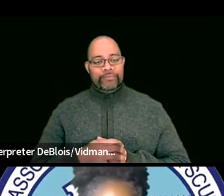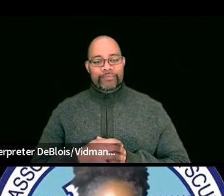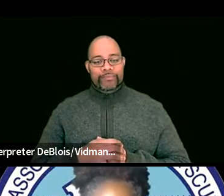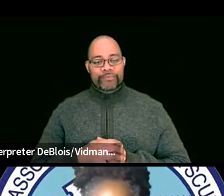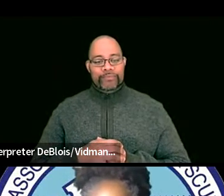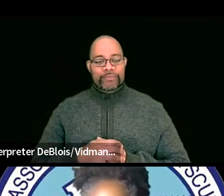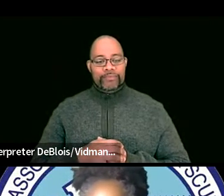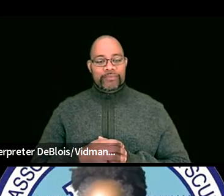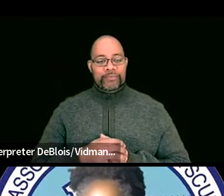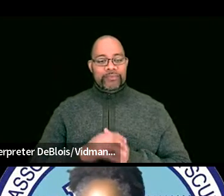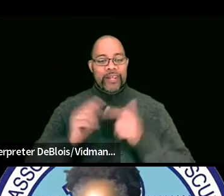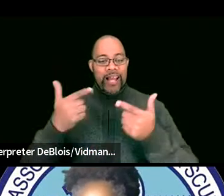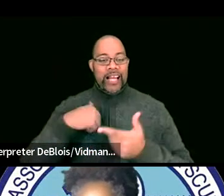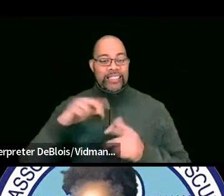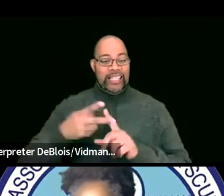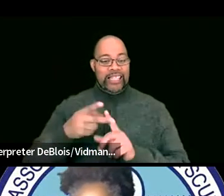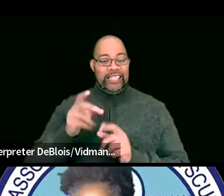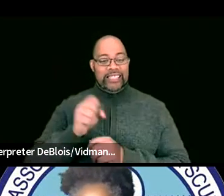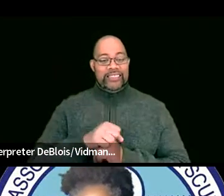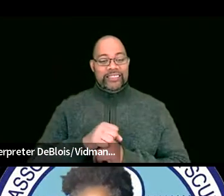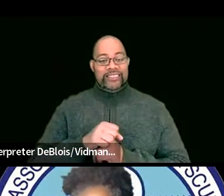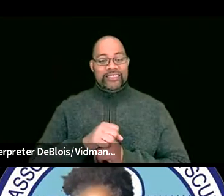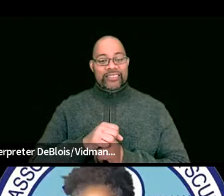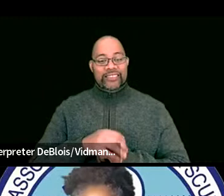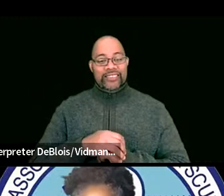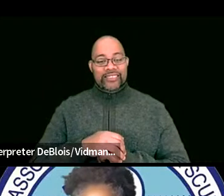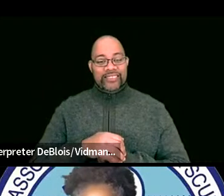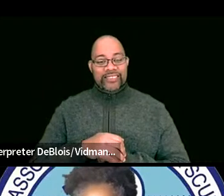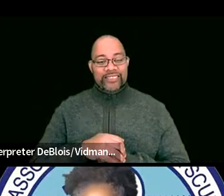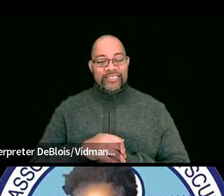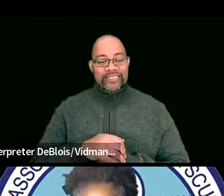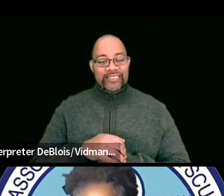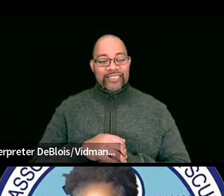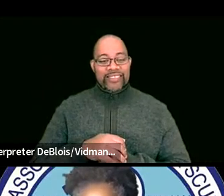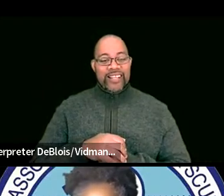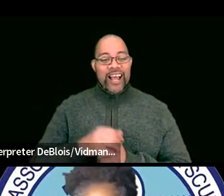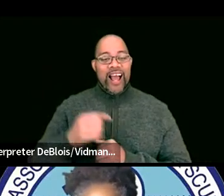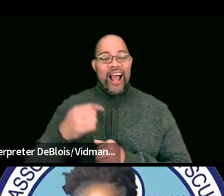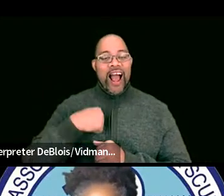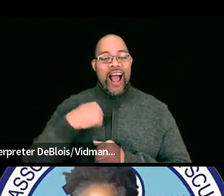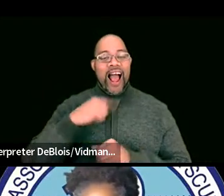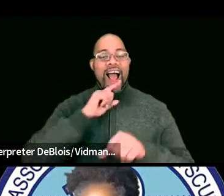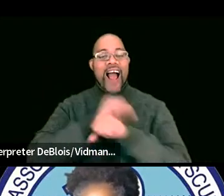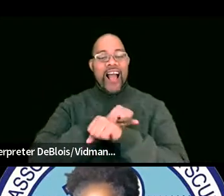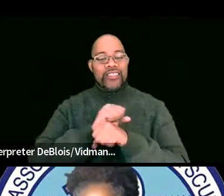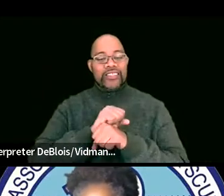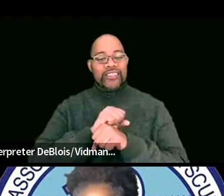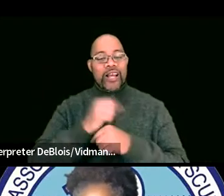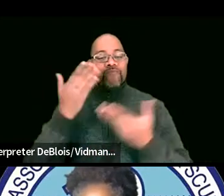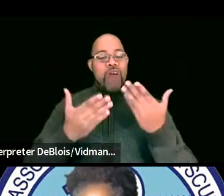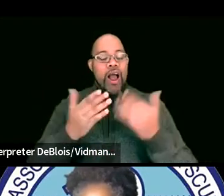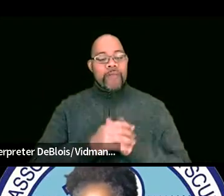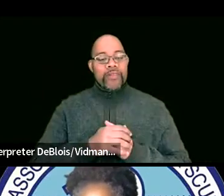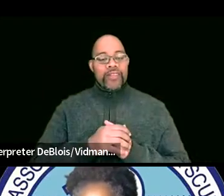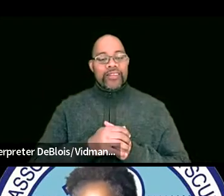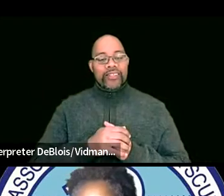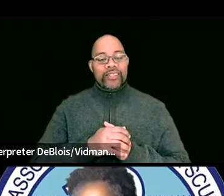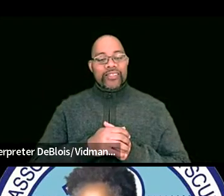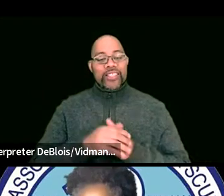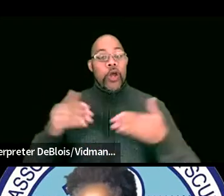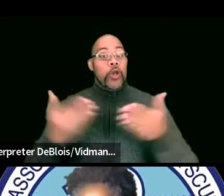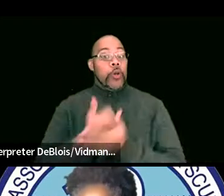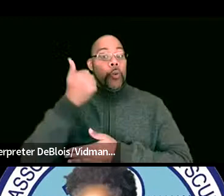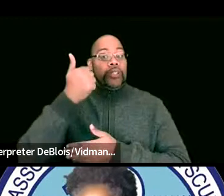I can go ahead and go second. Okay, good. So I actually am probably the